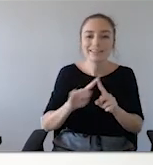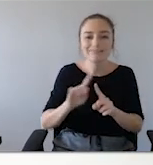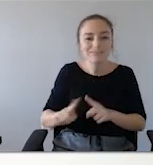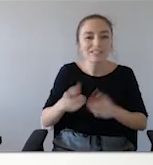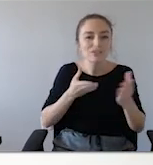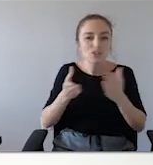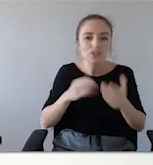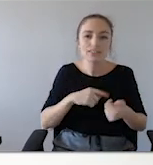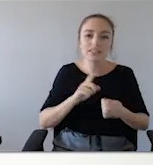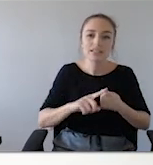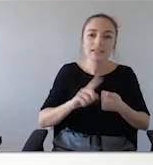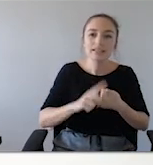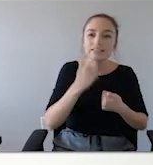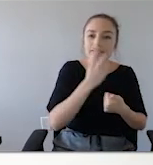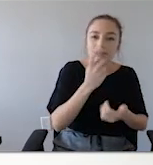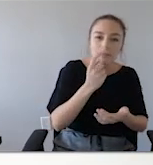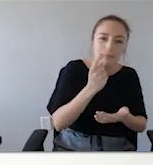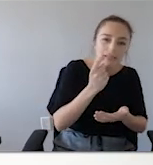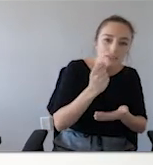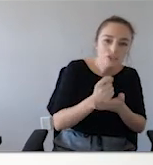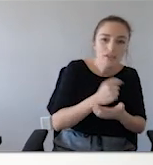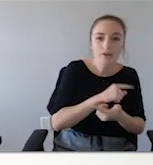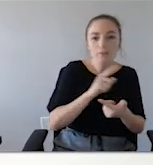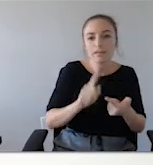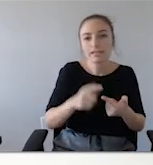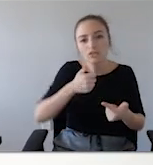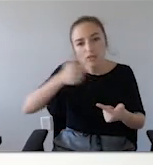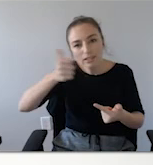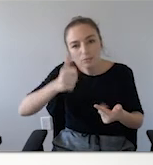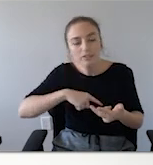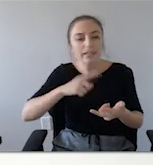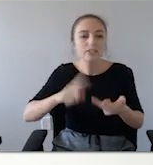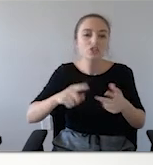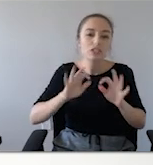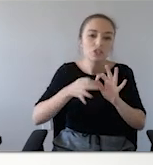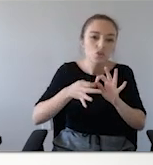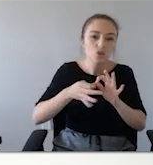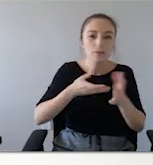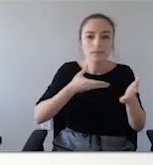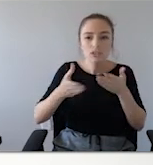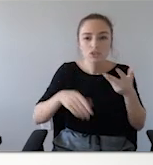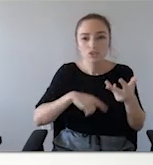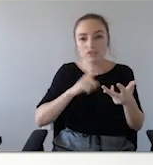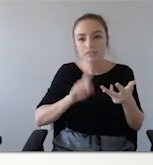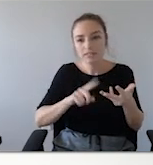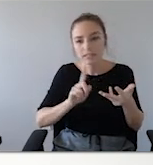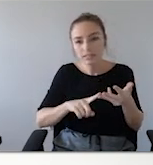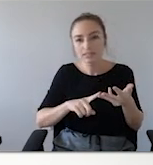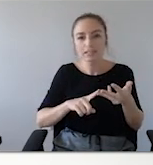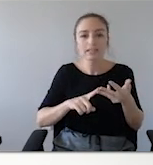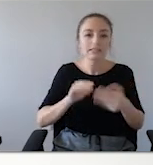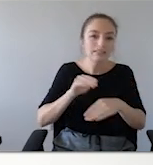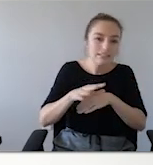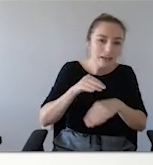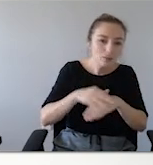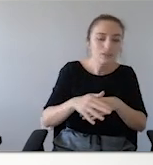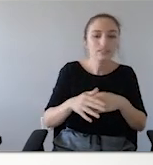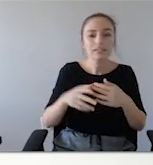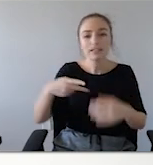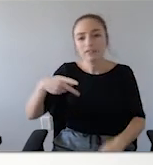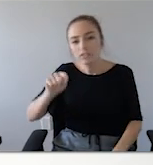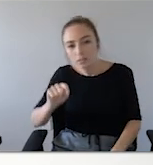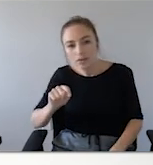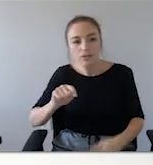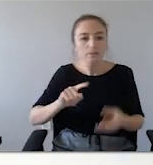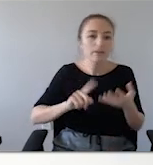services, counseling services, physical therapy, occupational therapy. And the list goes on. So just be aware of, what the